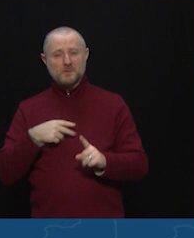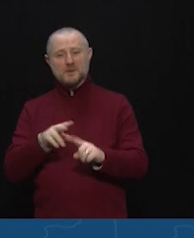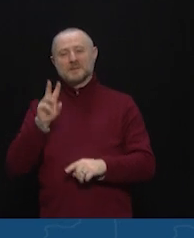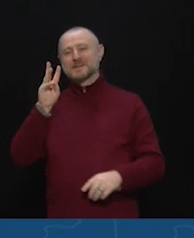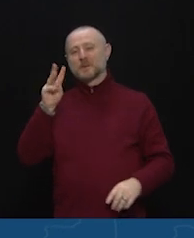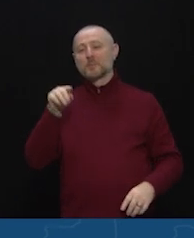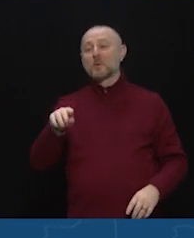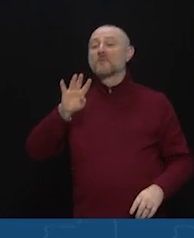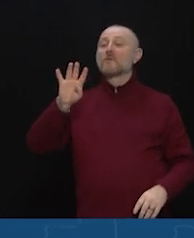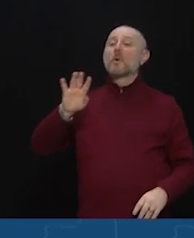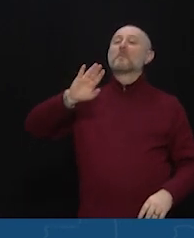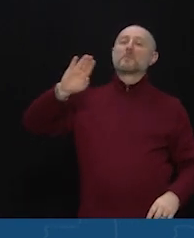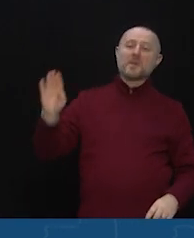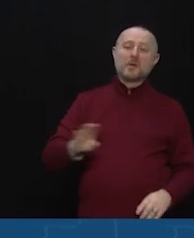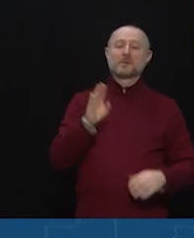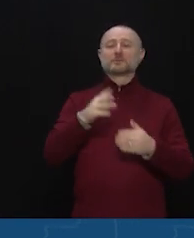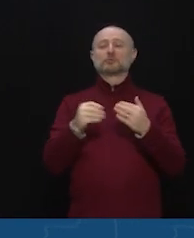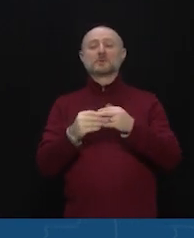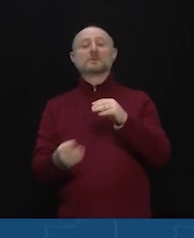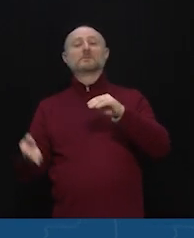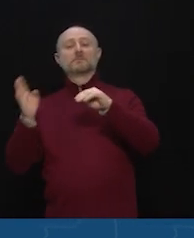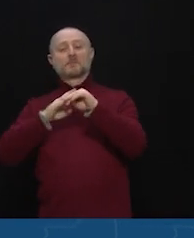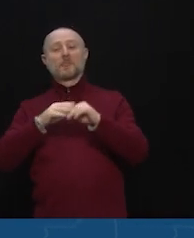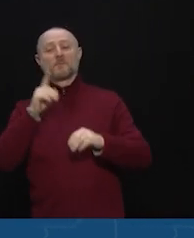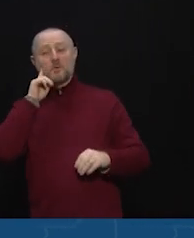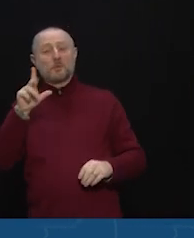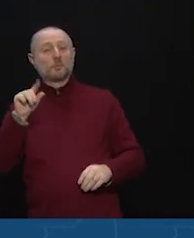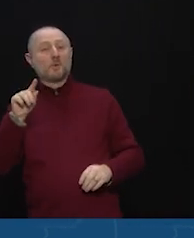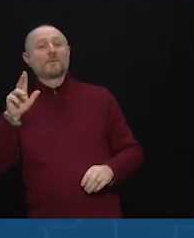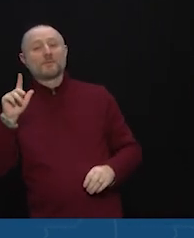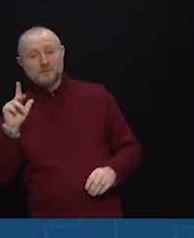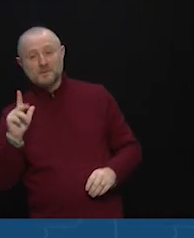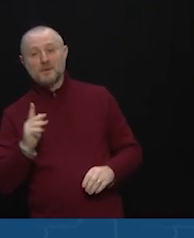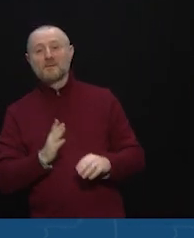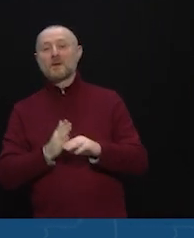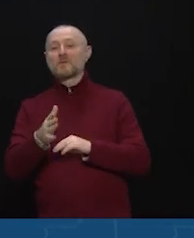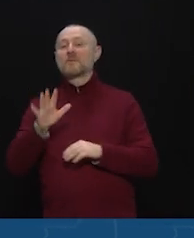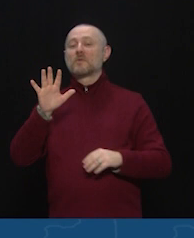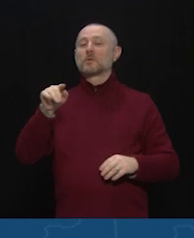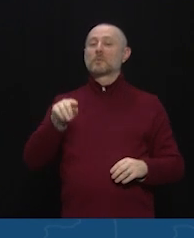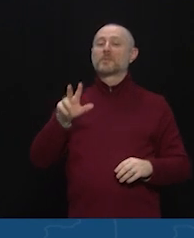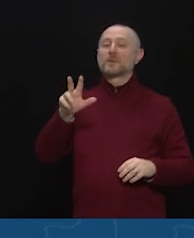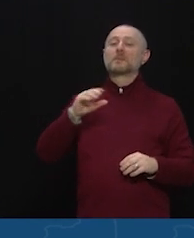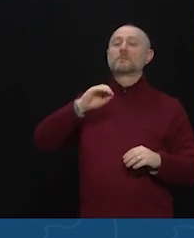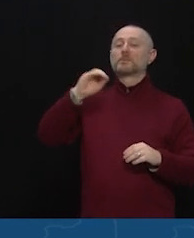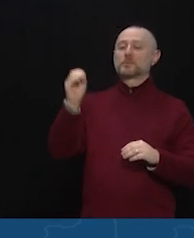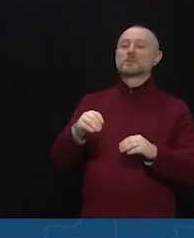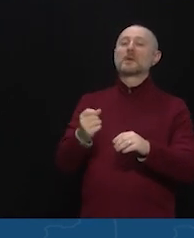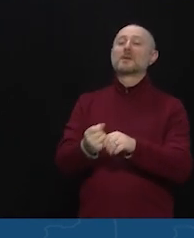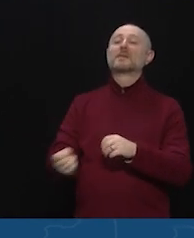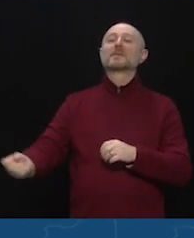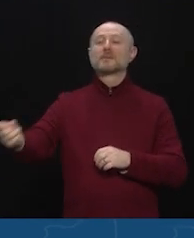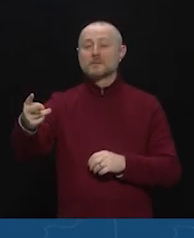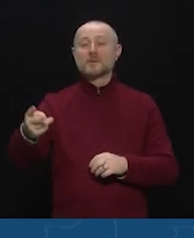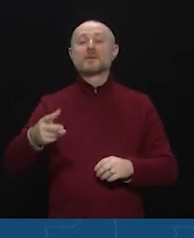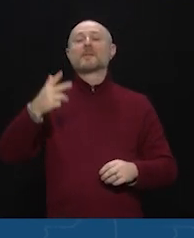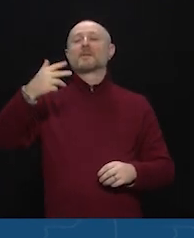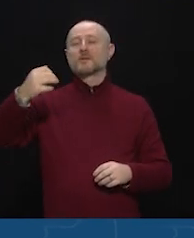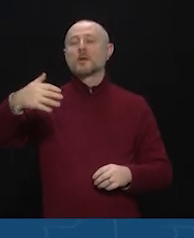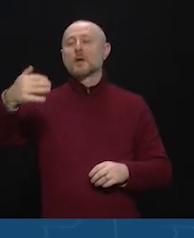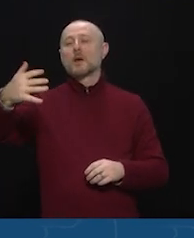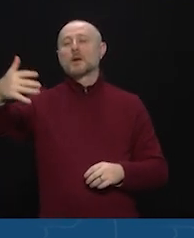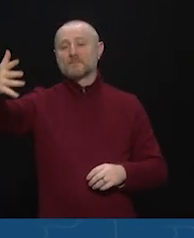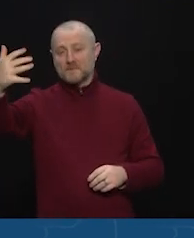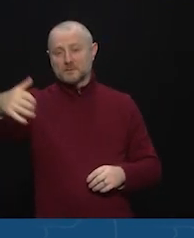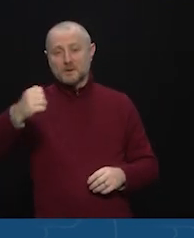billion increase in 23, followed by 5.3 in 24, followed by 5. So these are the receipt forecasts